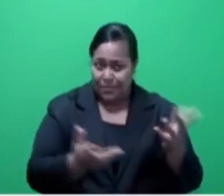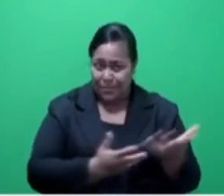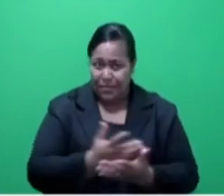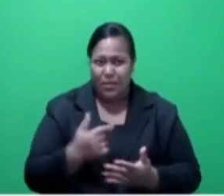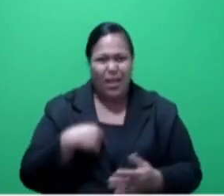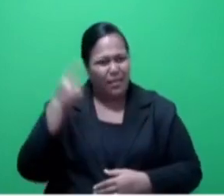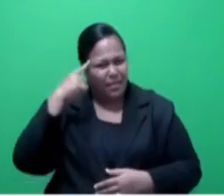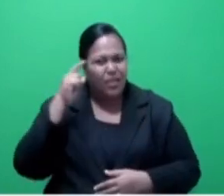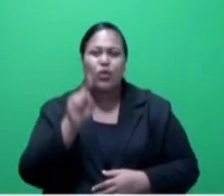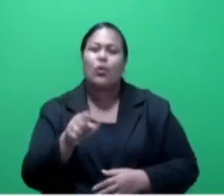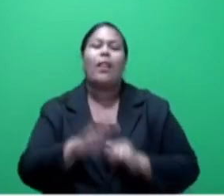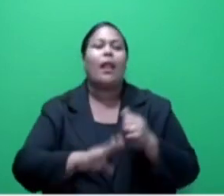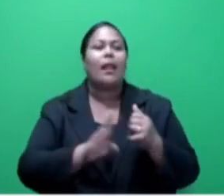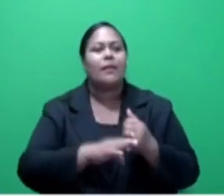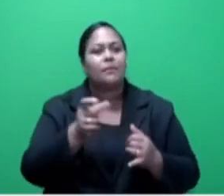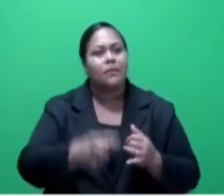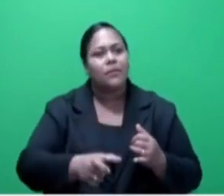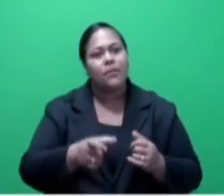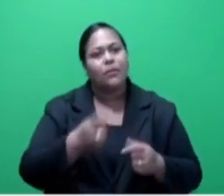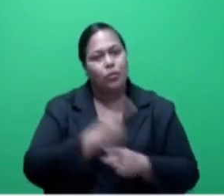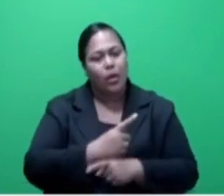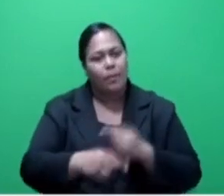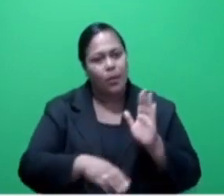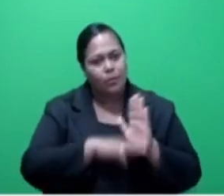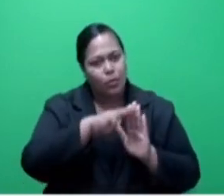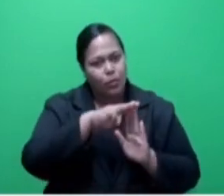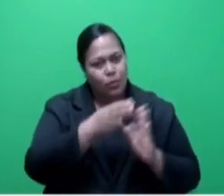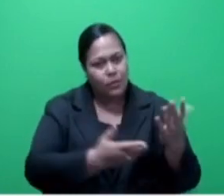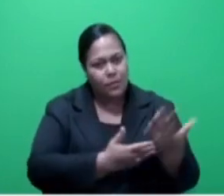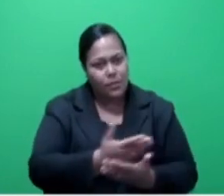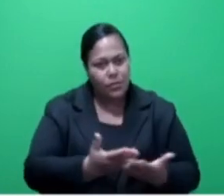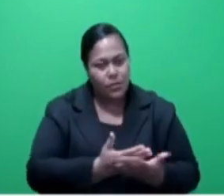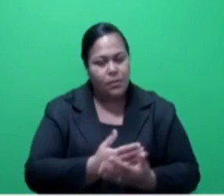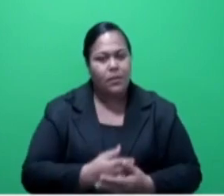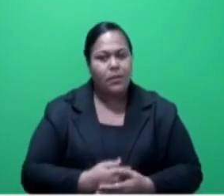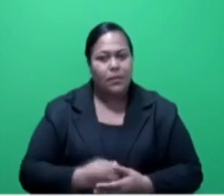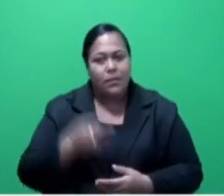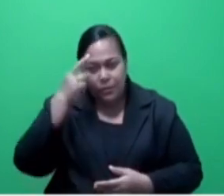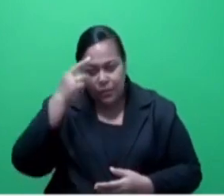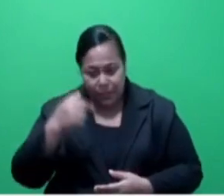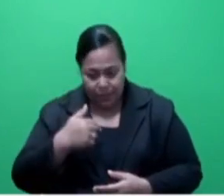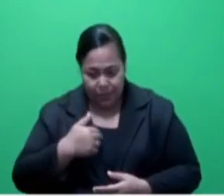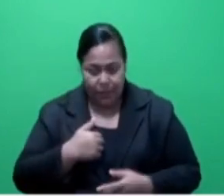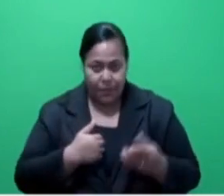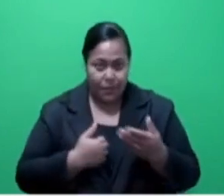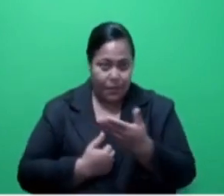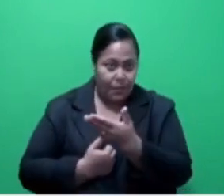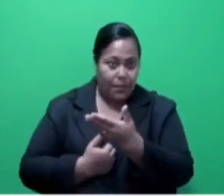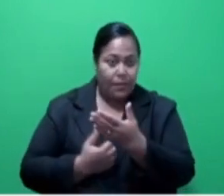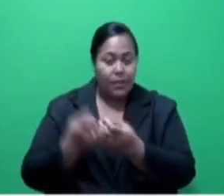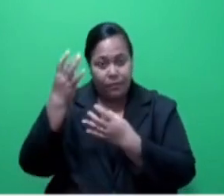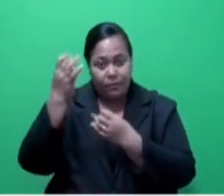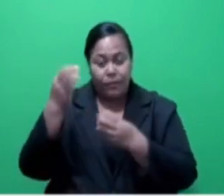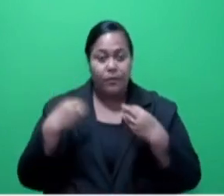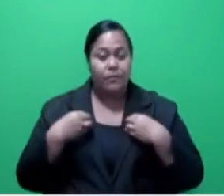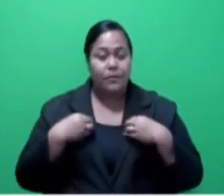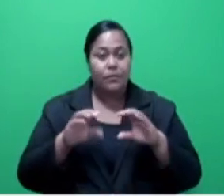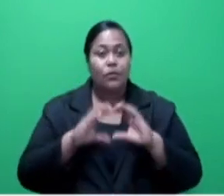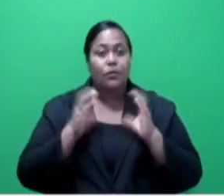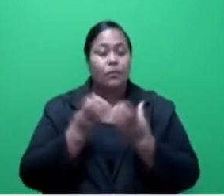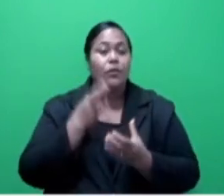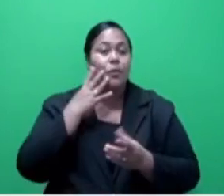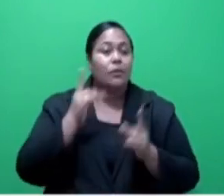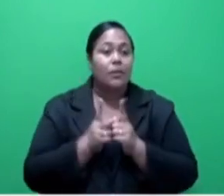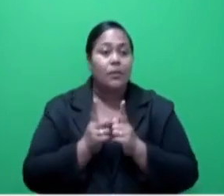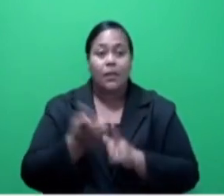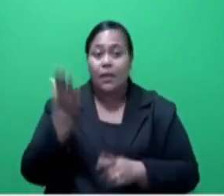should be talking about mature discussion. Sir, I informed the business committee when we had the meeting last week